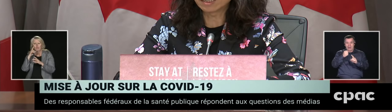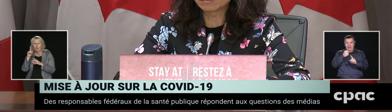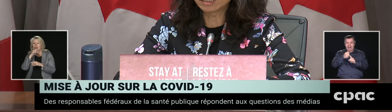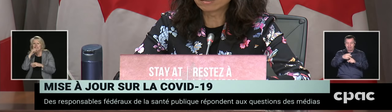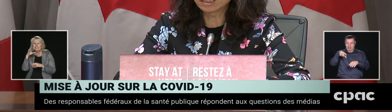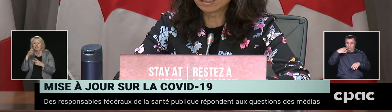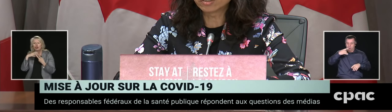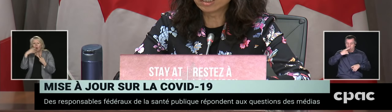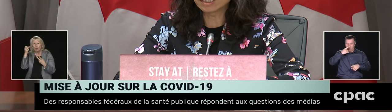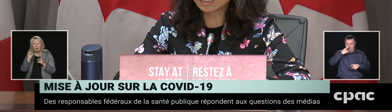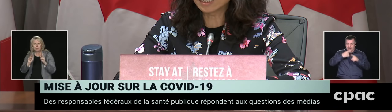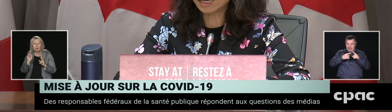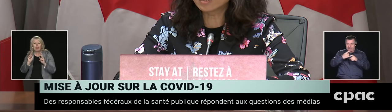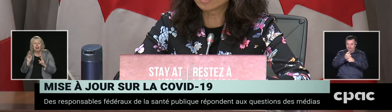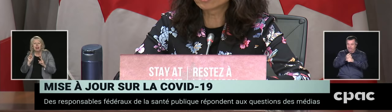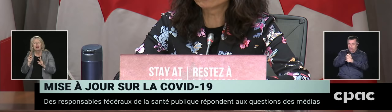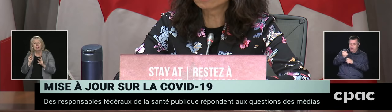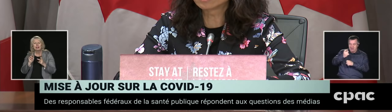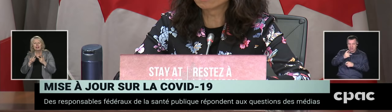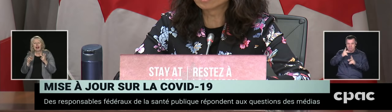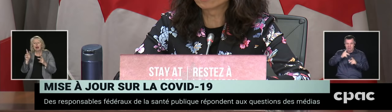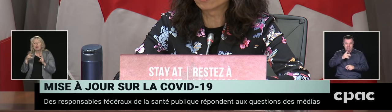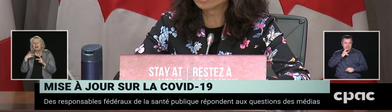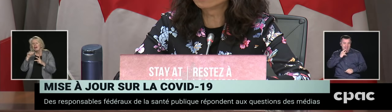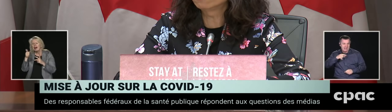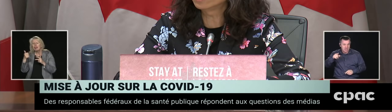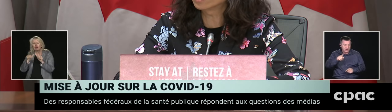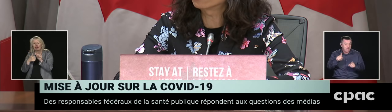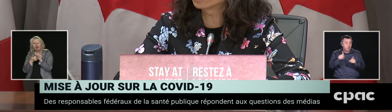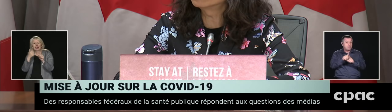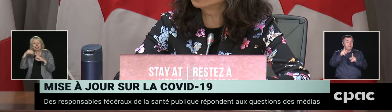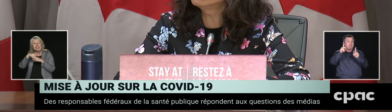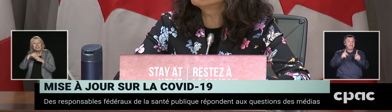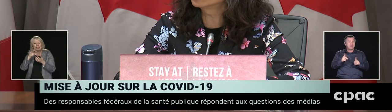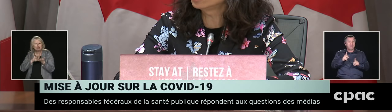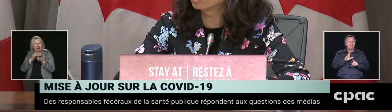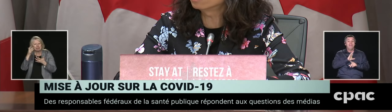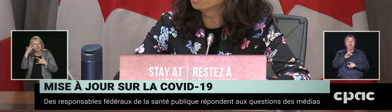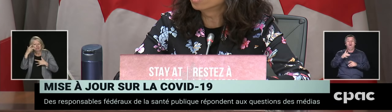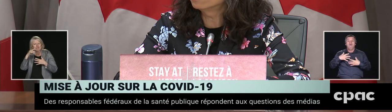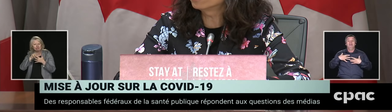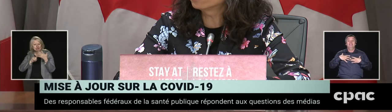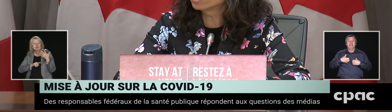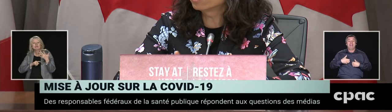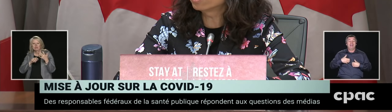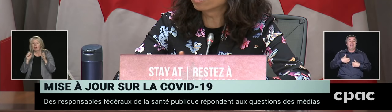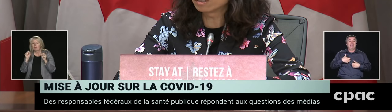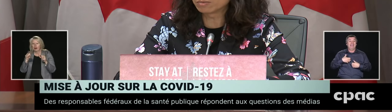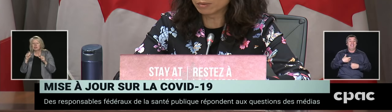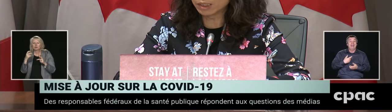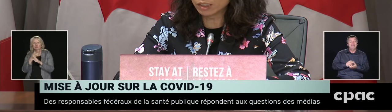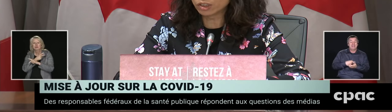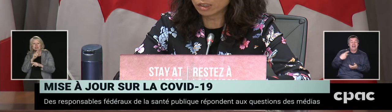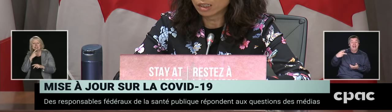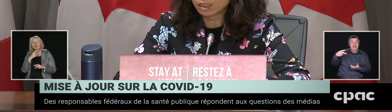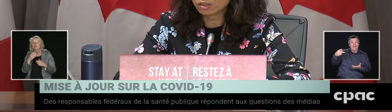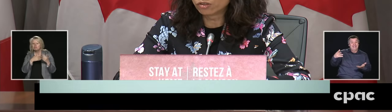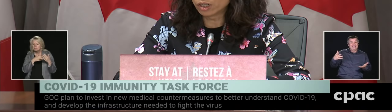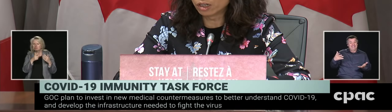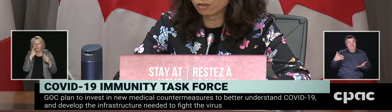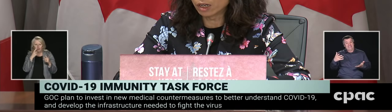with underlying medical conditions, it can actually result in quite severe outcomes, even for the young and for the rest of the